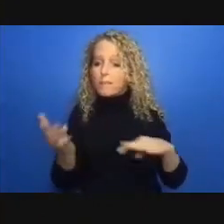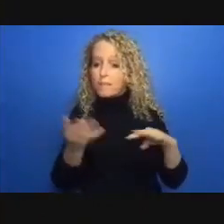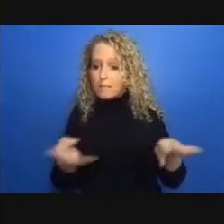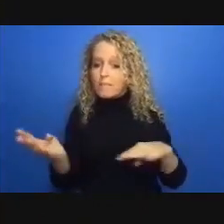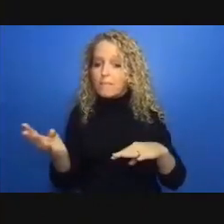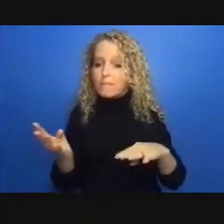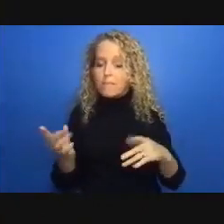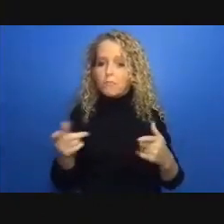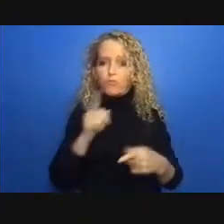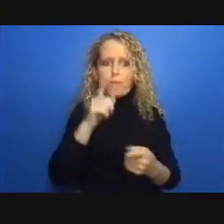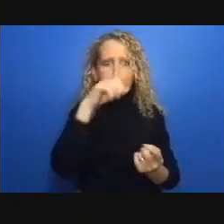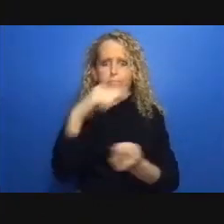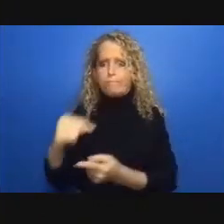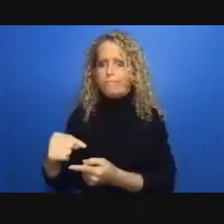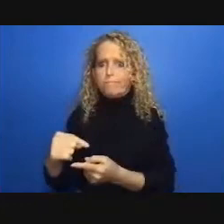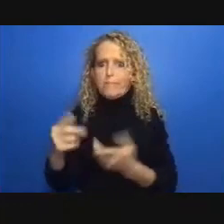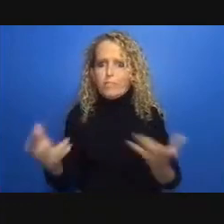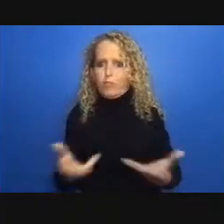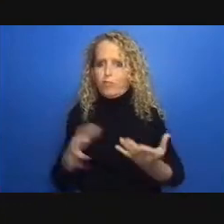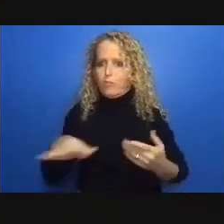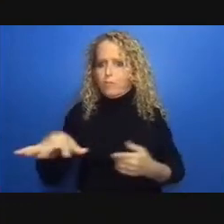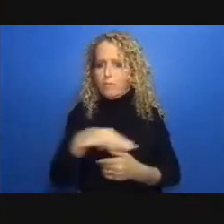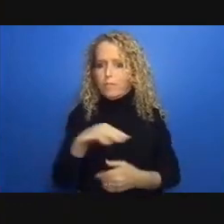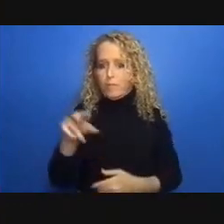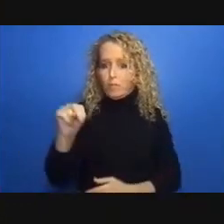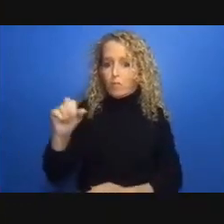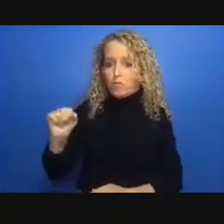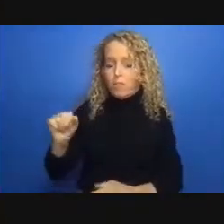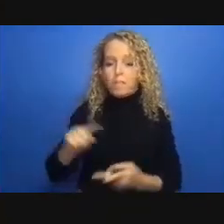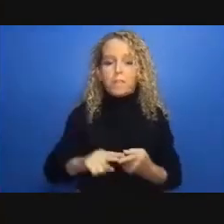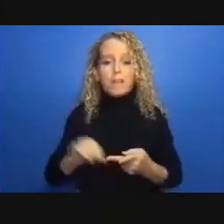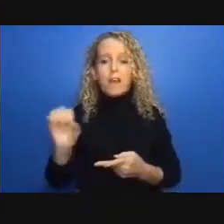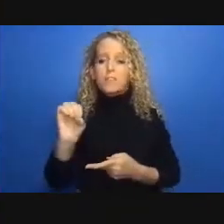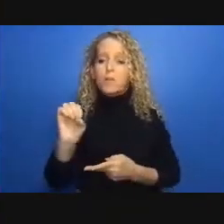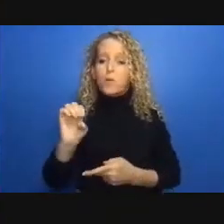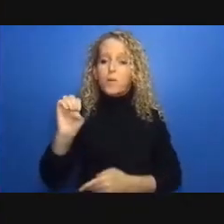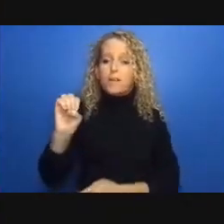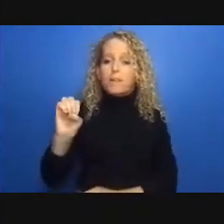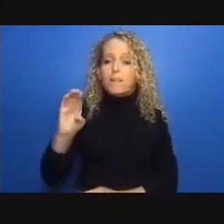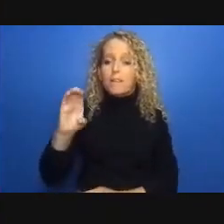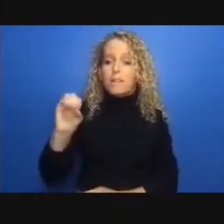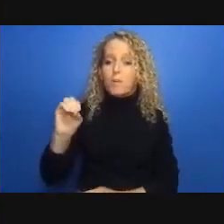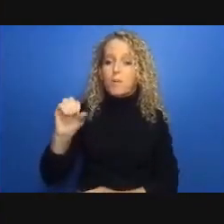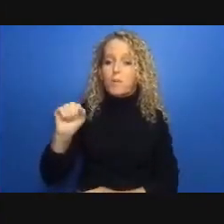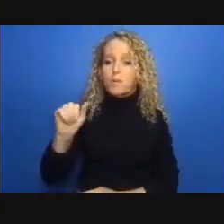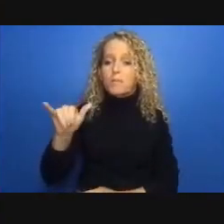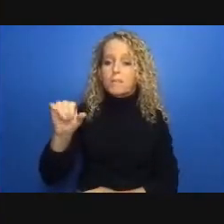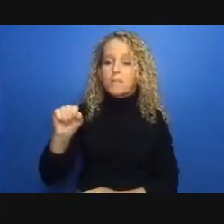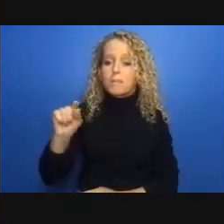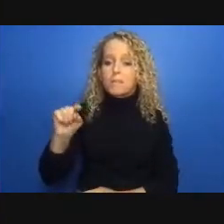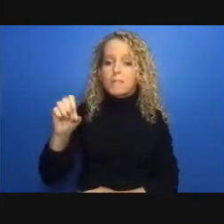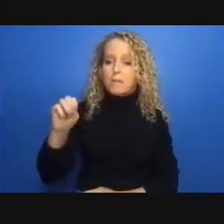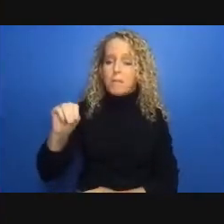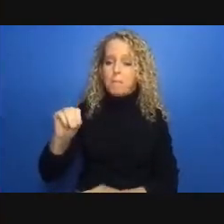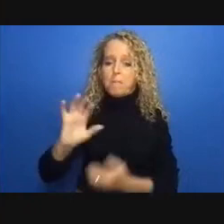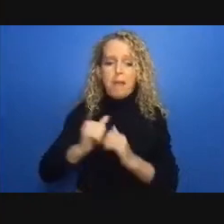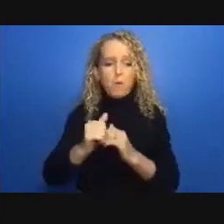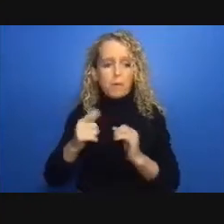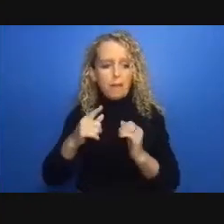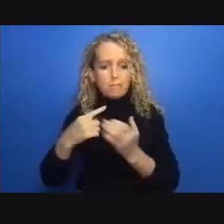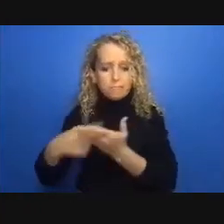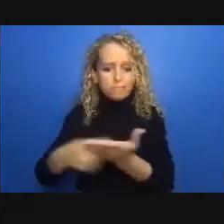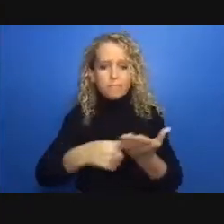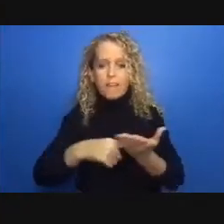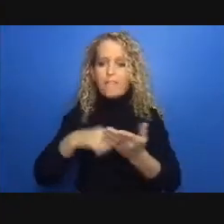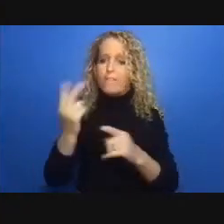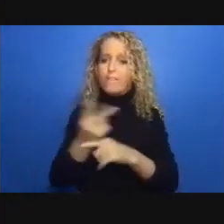need investment in that. And then, you know, how the ecosystem can come together and try to come up with solutions. This report is only